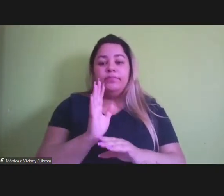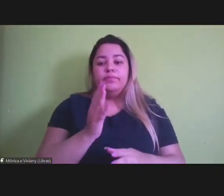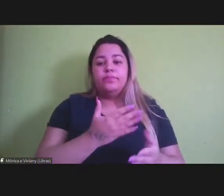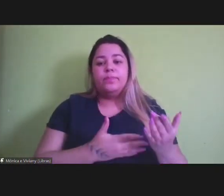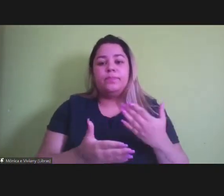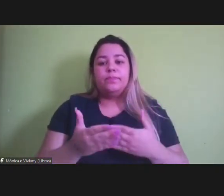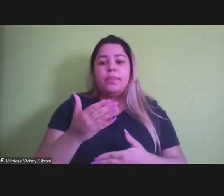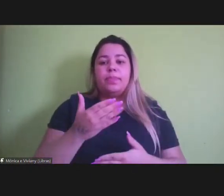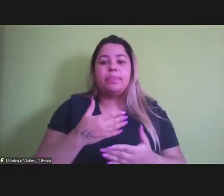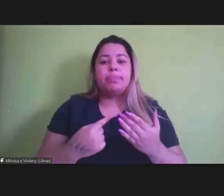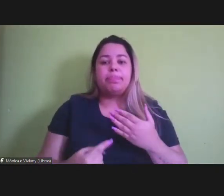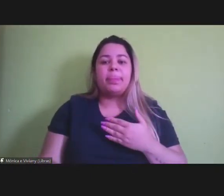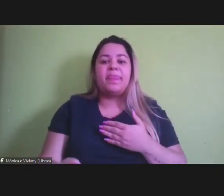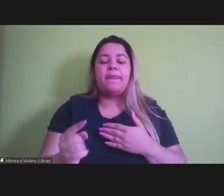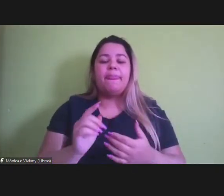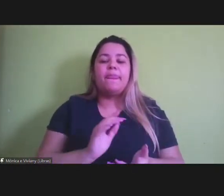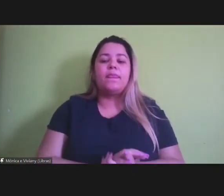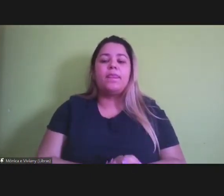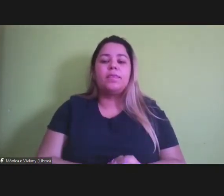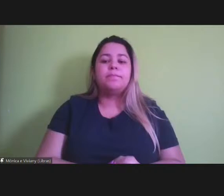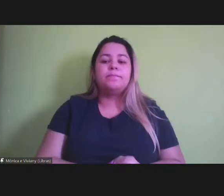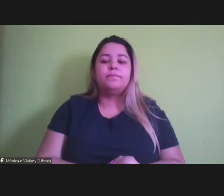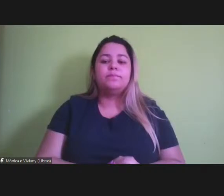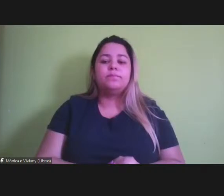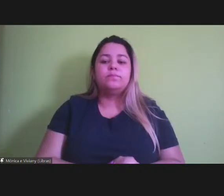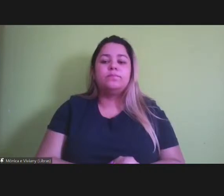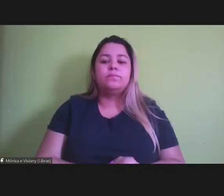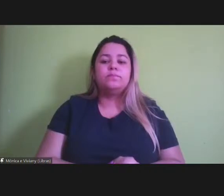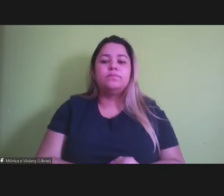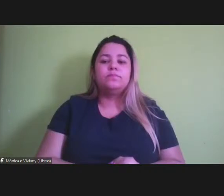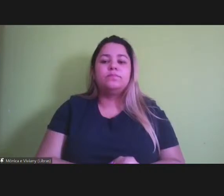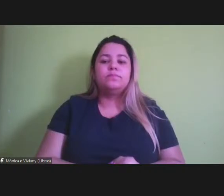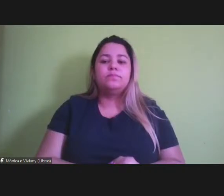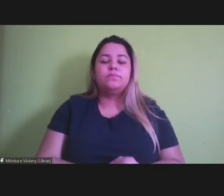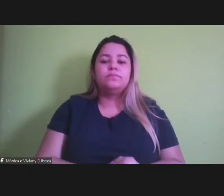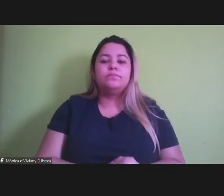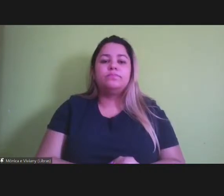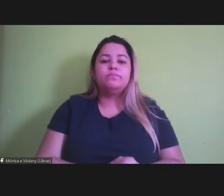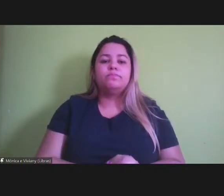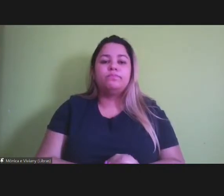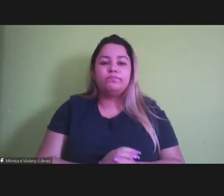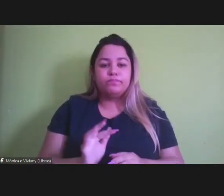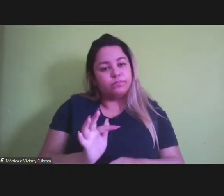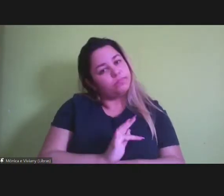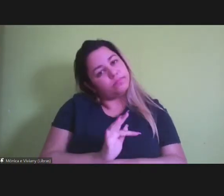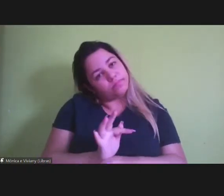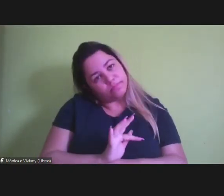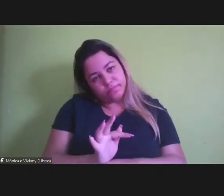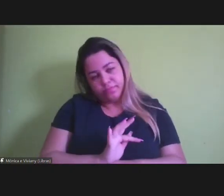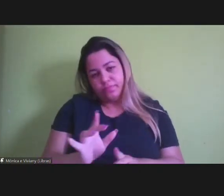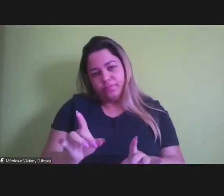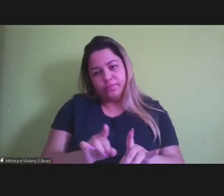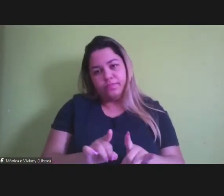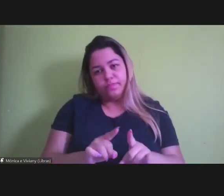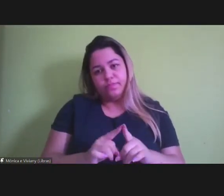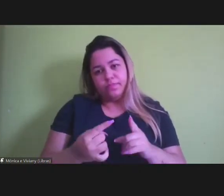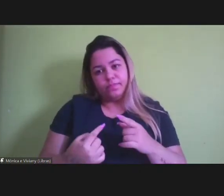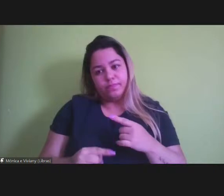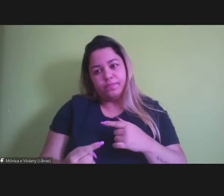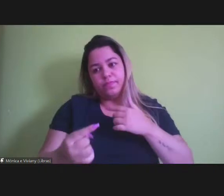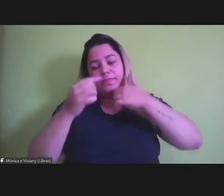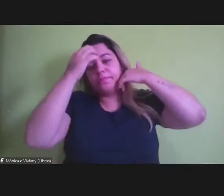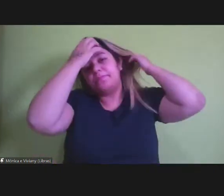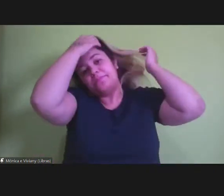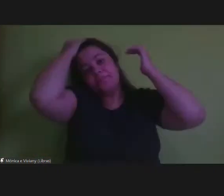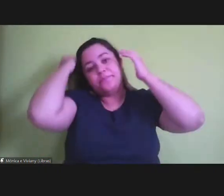courses, distance course, online courses, the education is distant